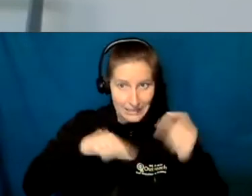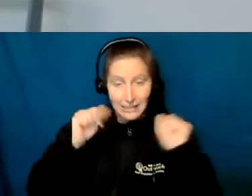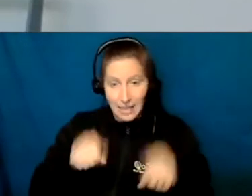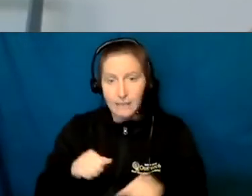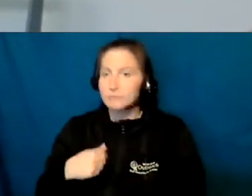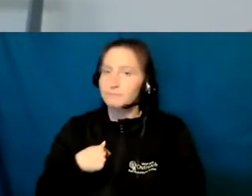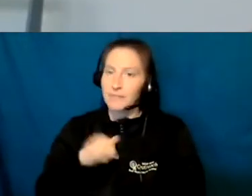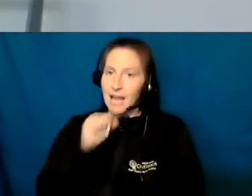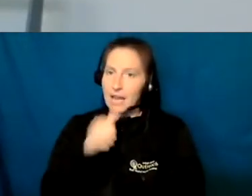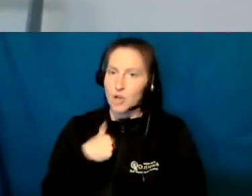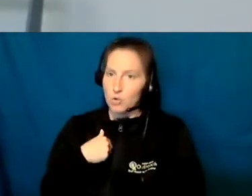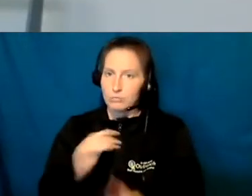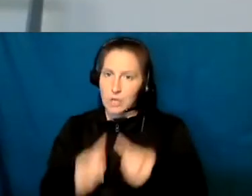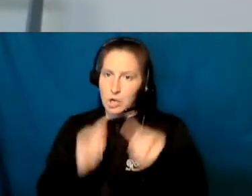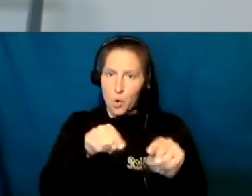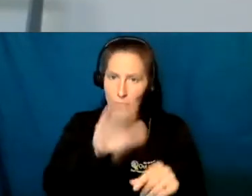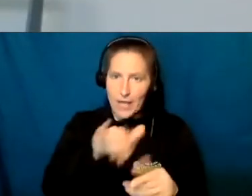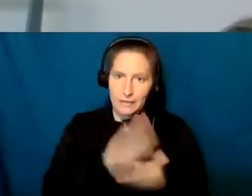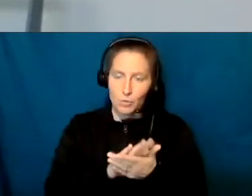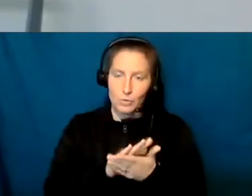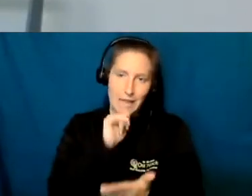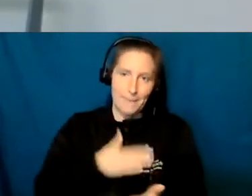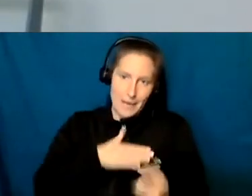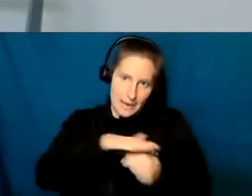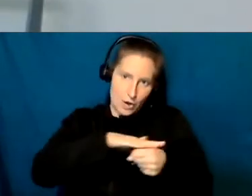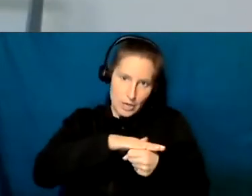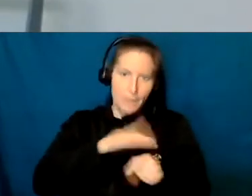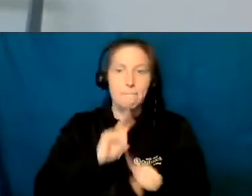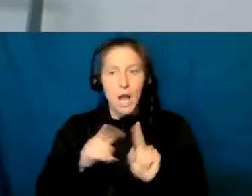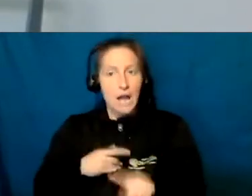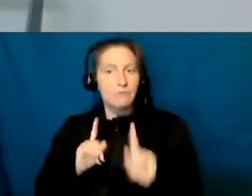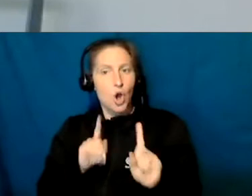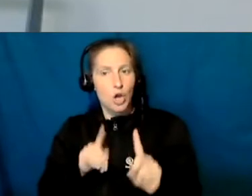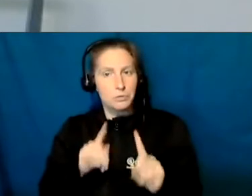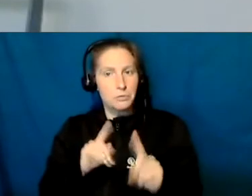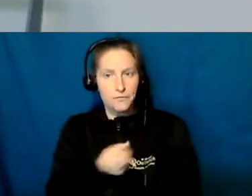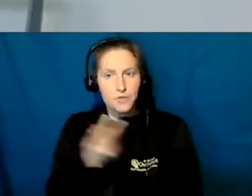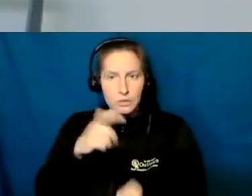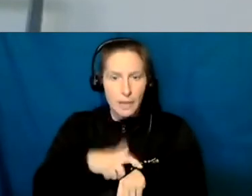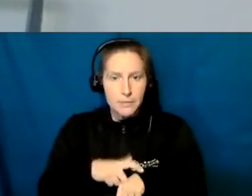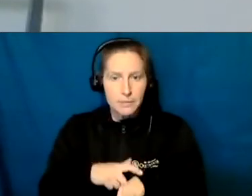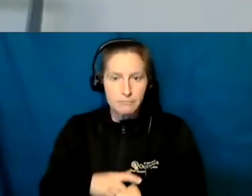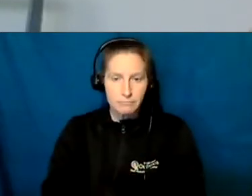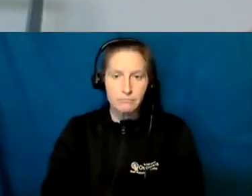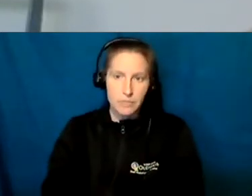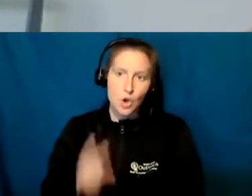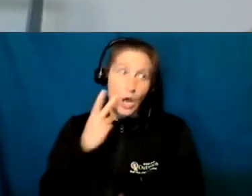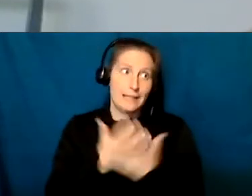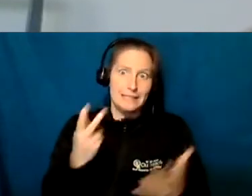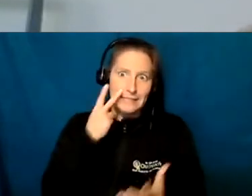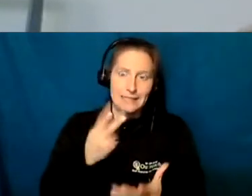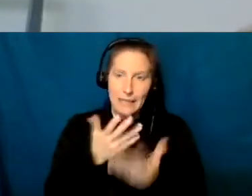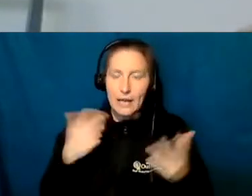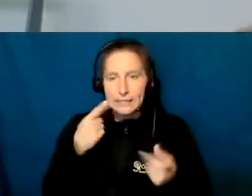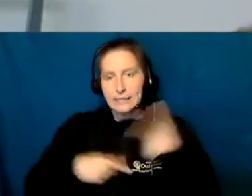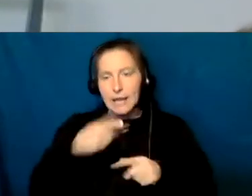actually cover that school, but I've been in there a lot, and they use a lot of sign language there. So I do wish